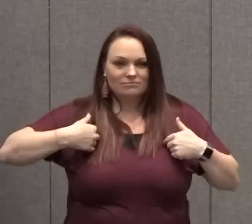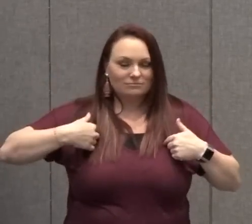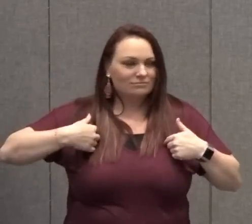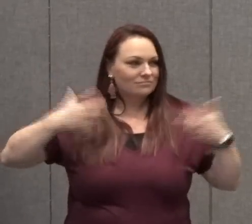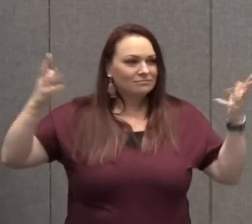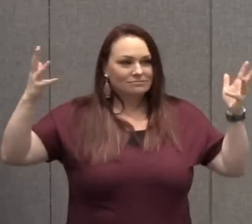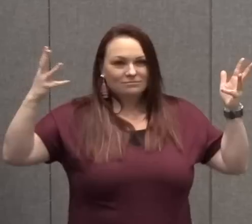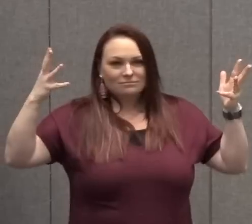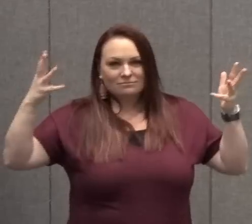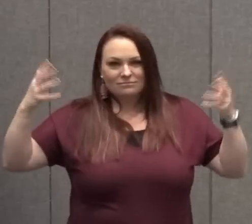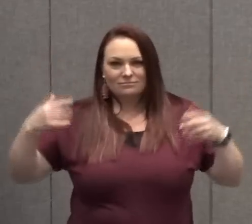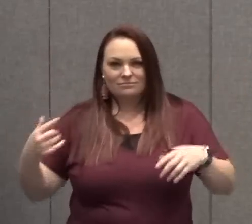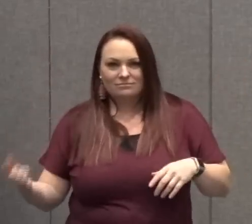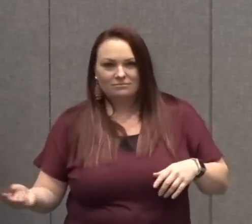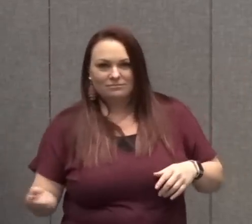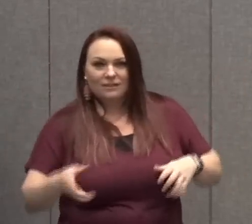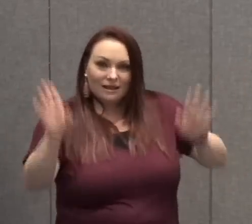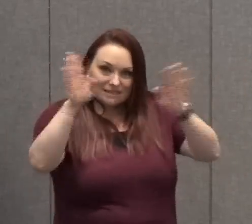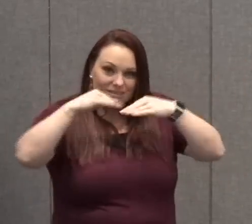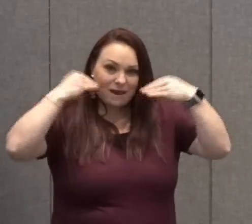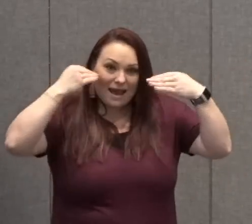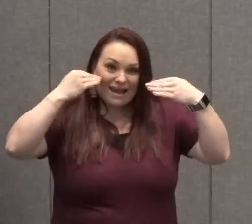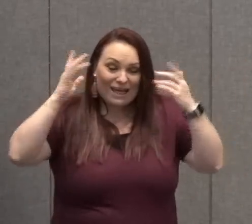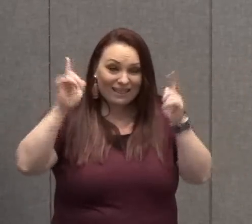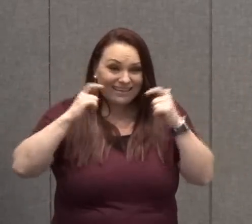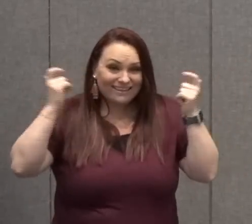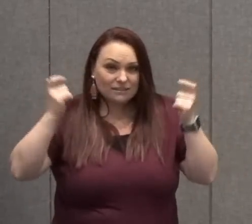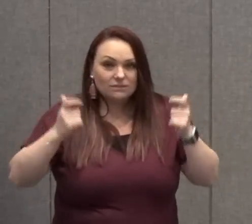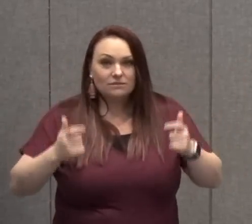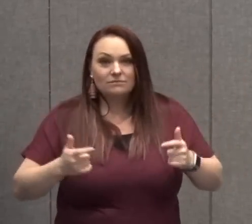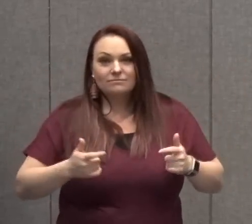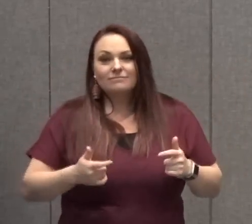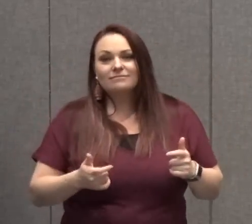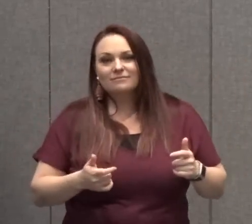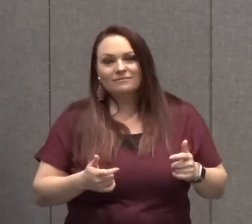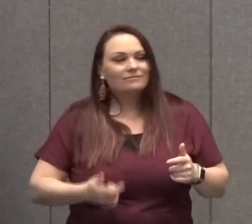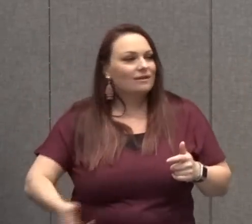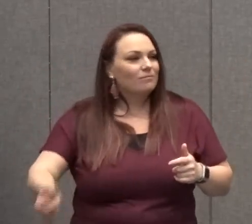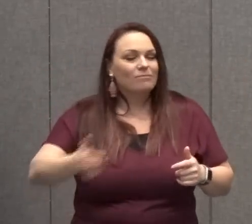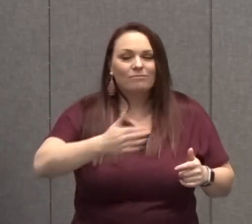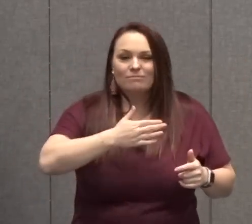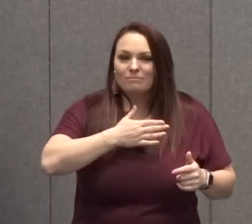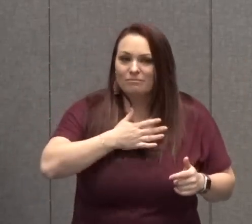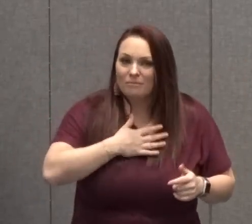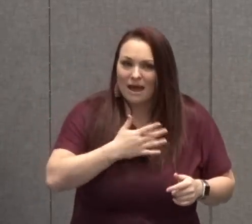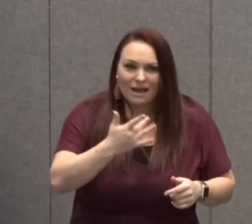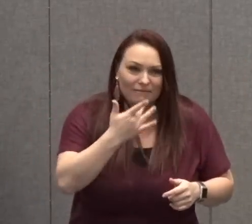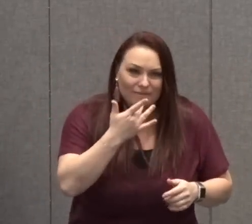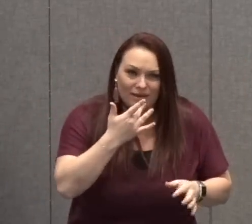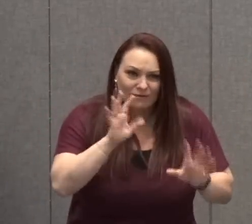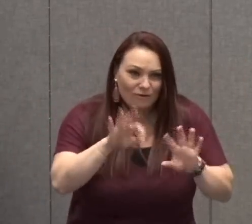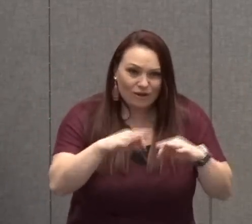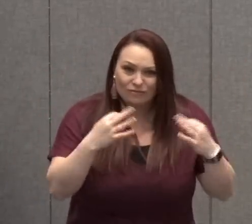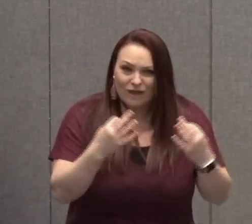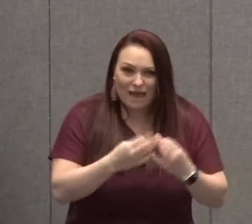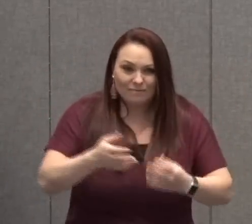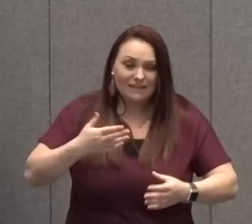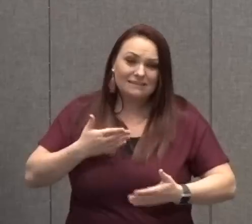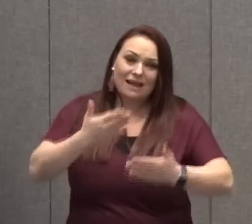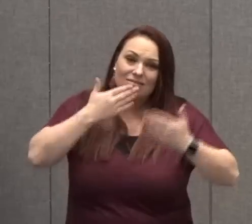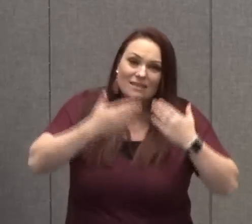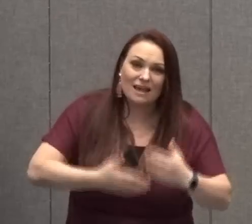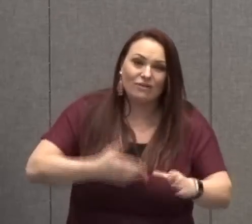Camera's that way Mr. Smile big. Yay. Here's to you my favorite families and thank you for joining Miss